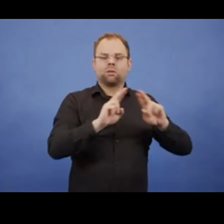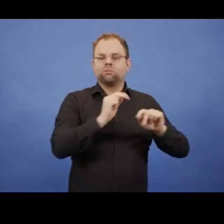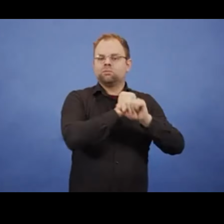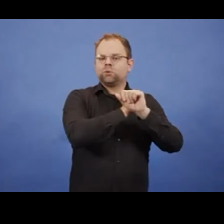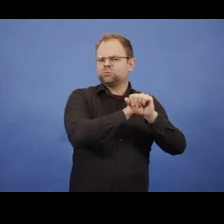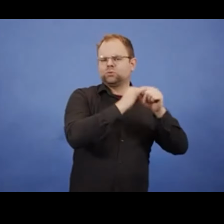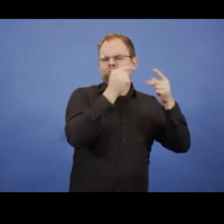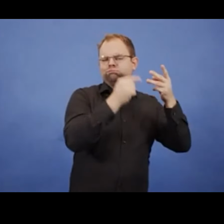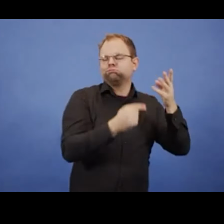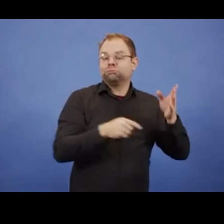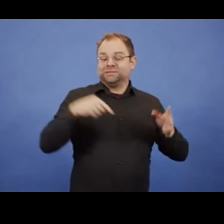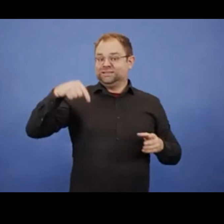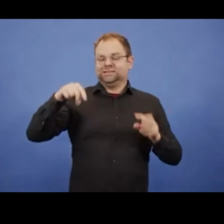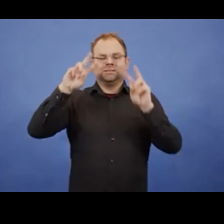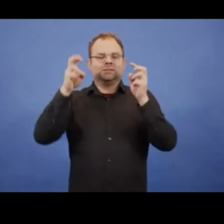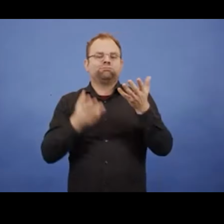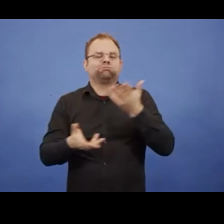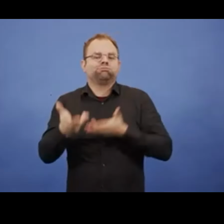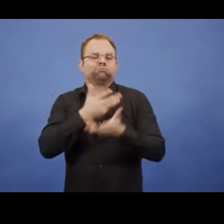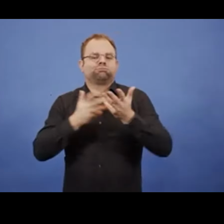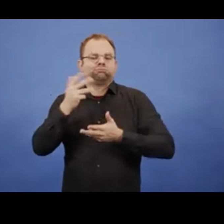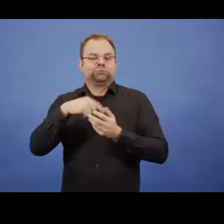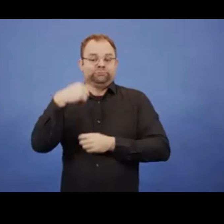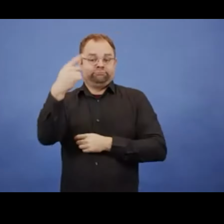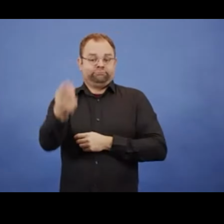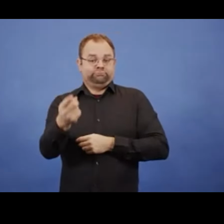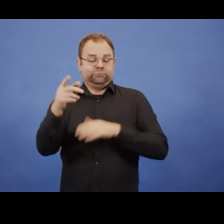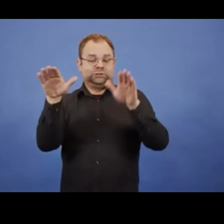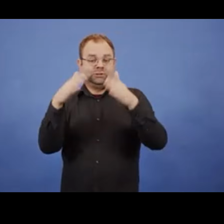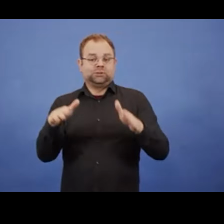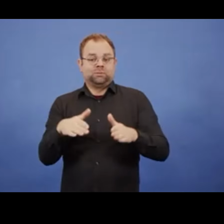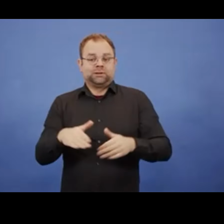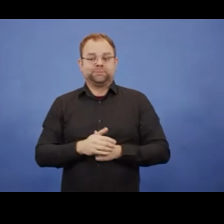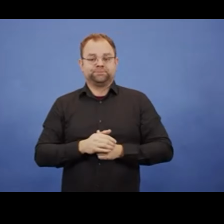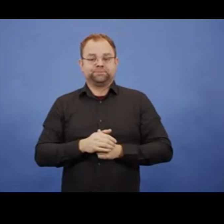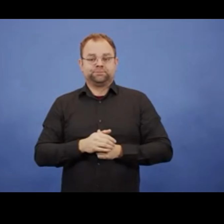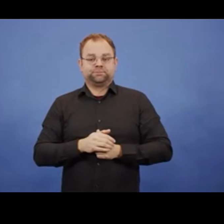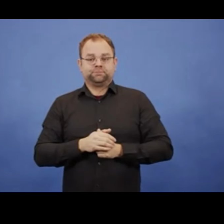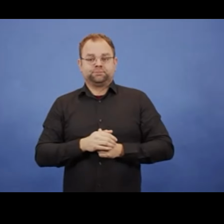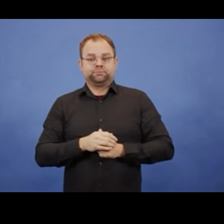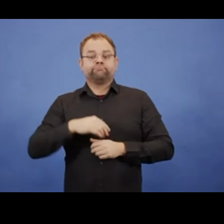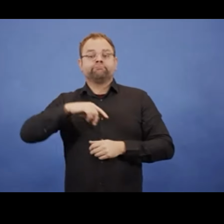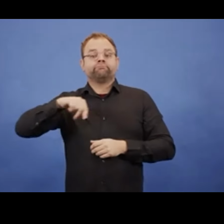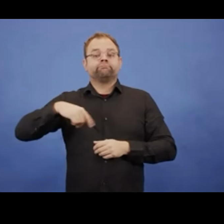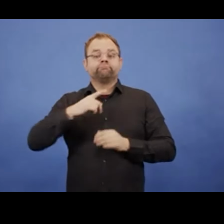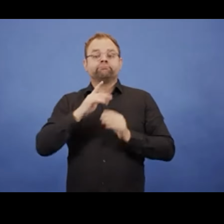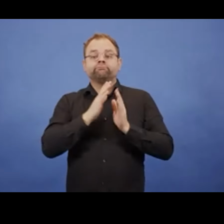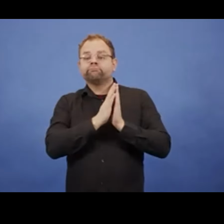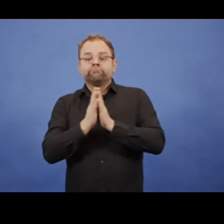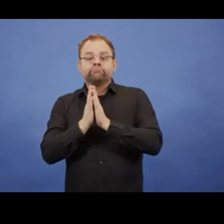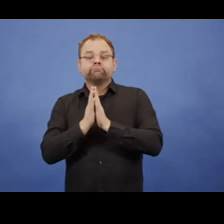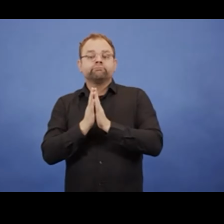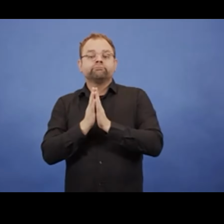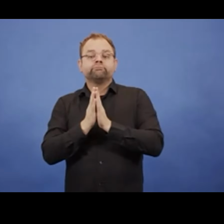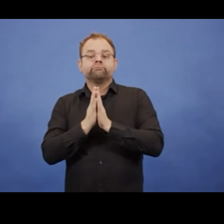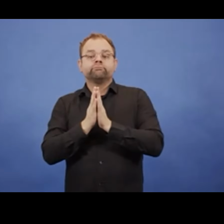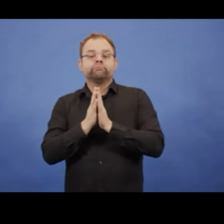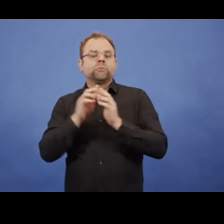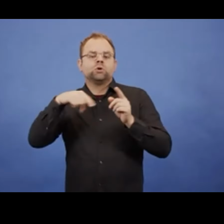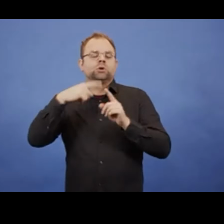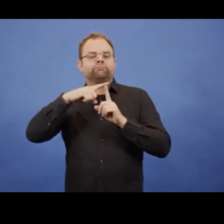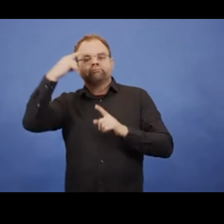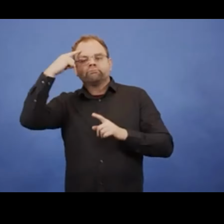states, your own organizations, 3 commitments that we could move forward for the next year? This is the idea of this webinar